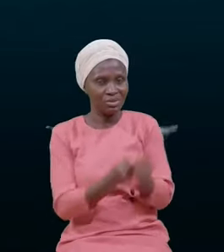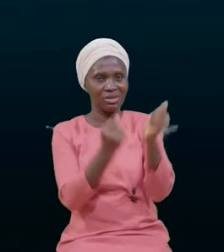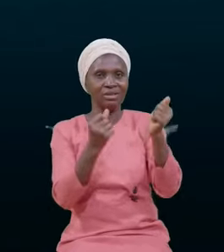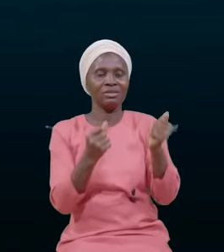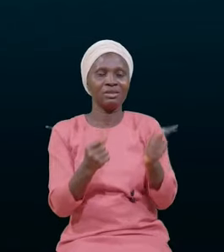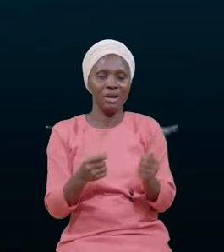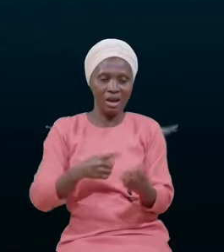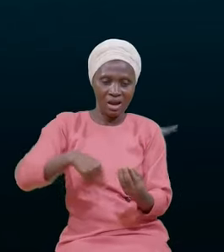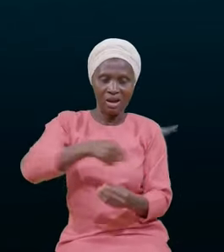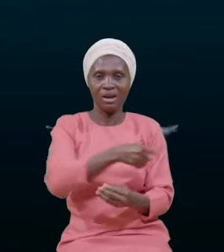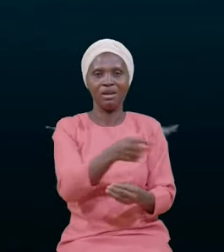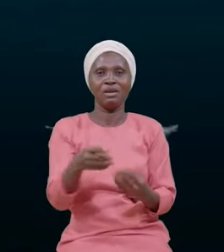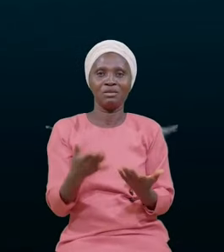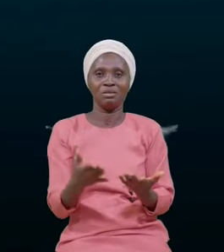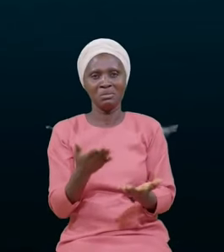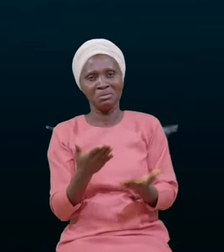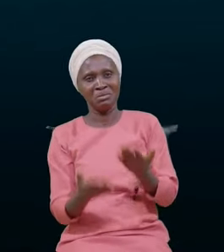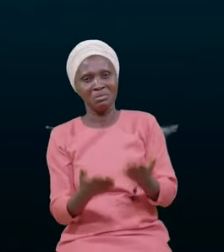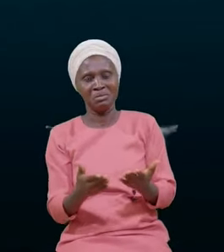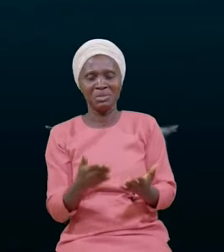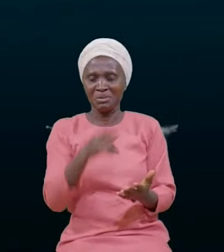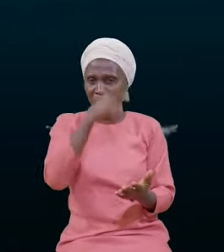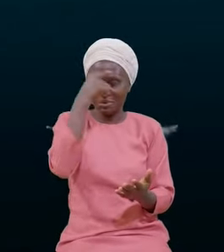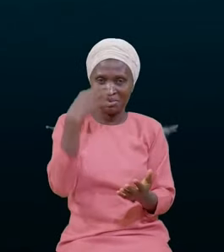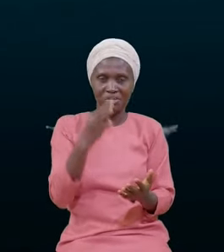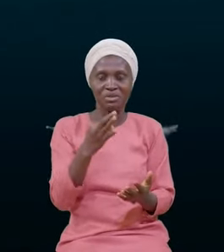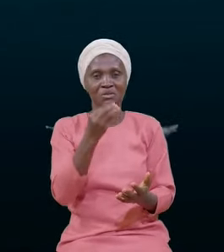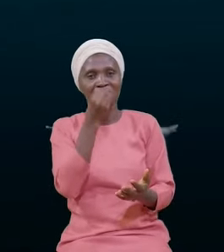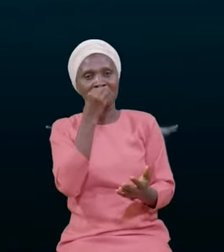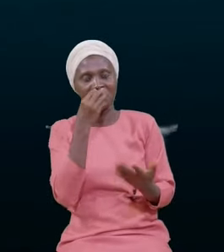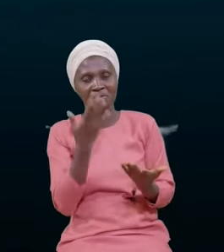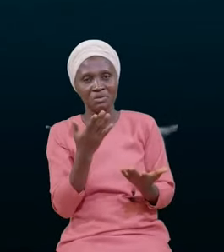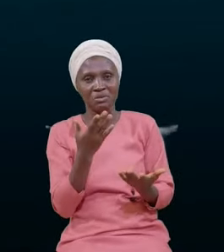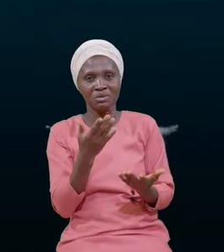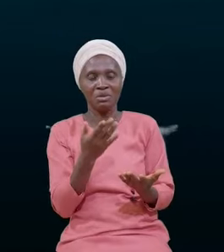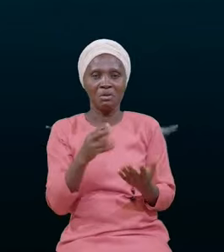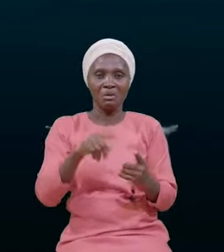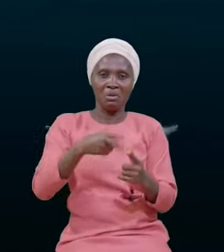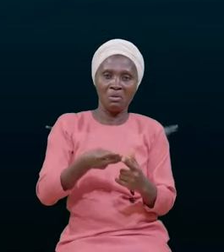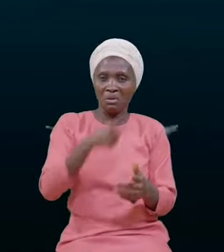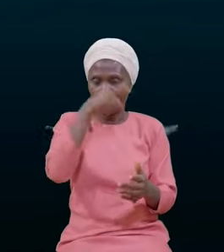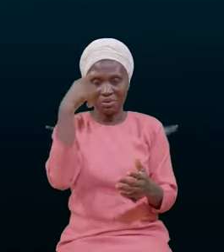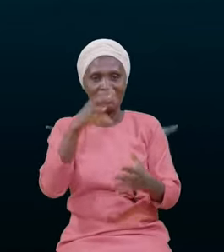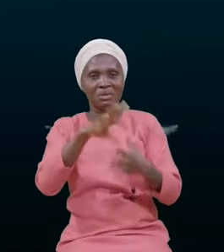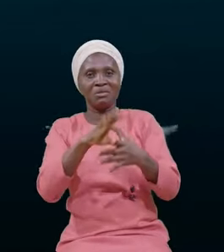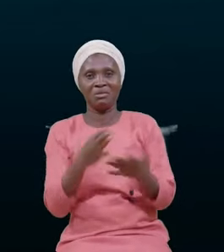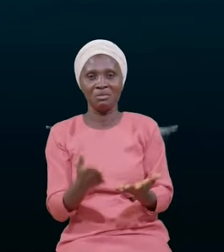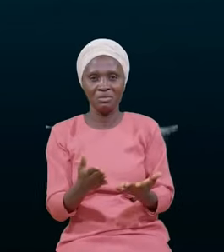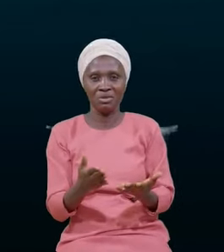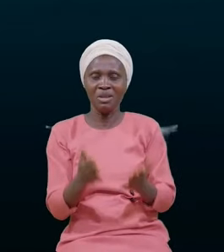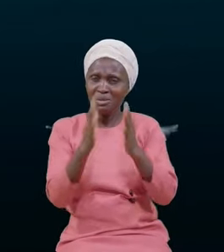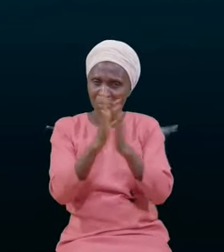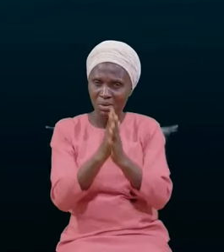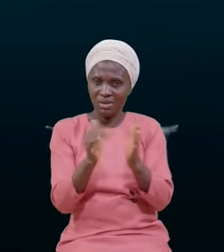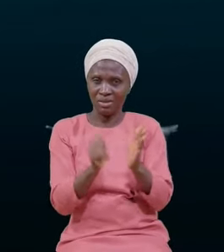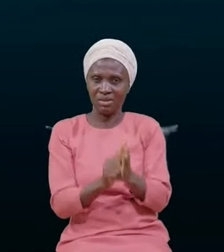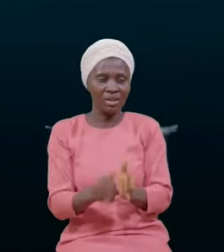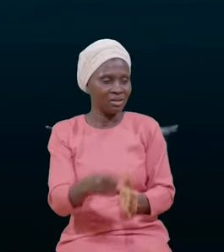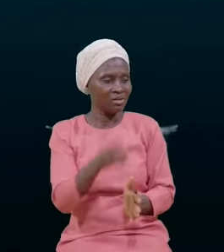ah he all those things pray that the Lord will help you to get the best